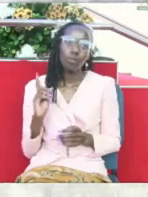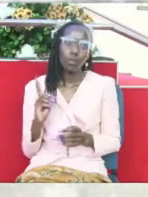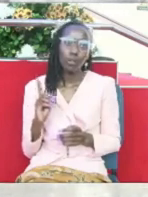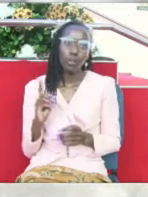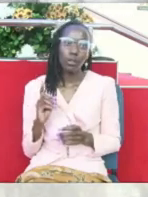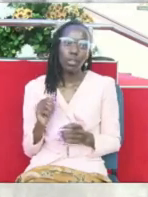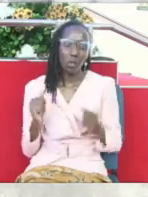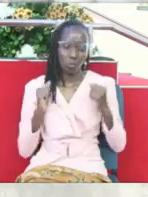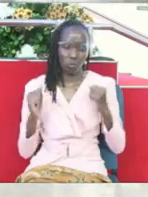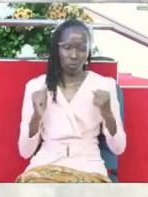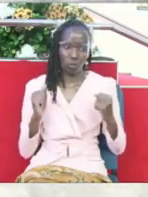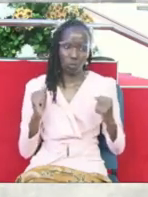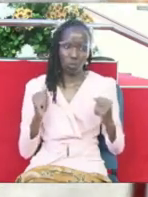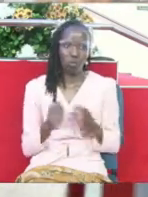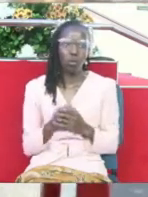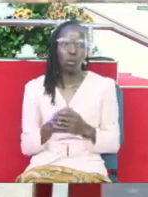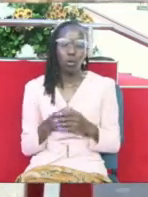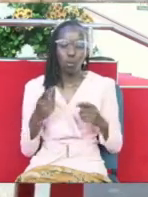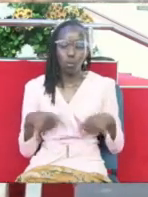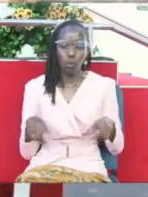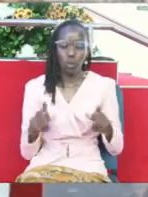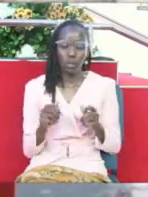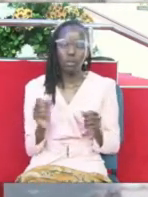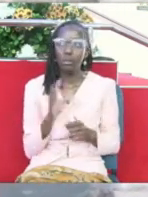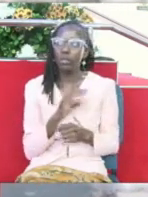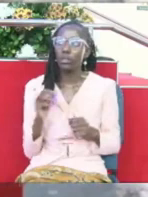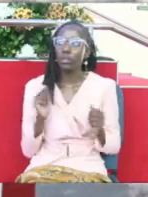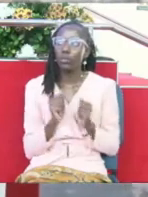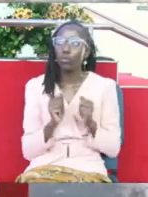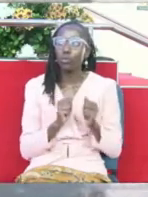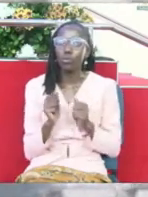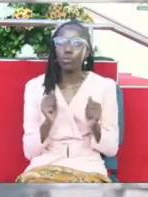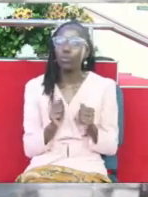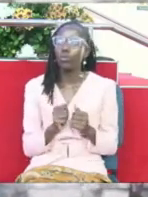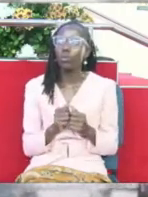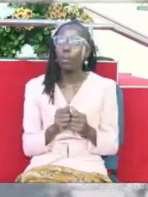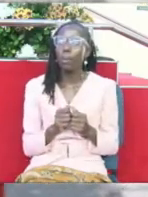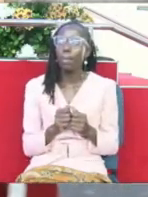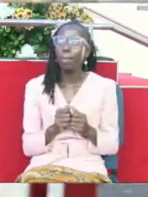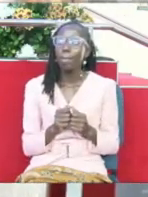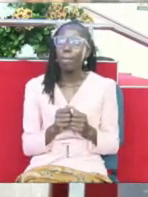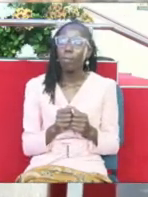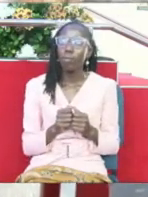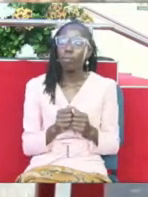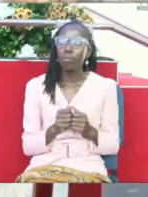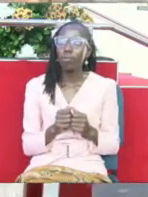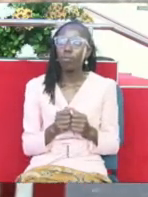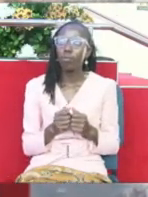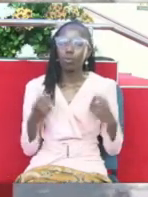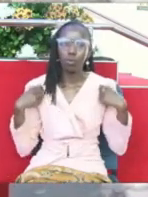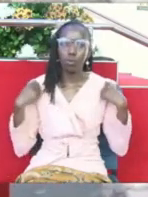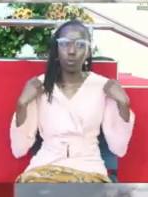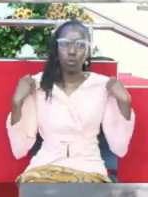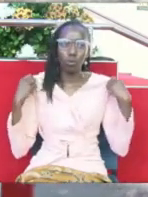of a warrior. Lakini katika maeneo ya kiroho alikuwa na mavazi ya kivita. And he is looking at this man and imagining, this is too large, I